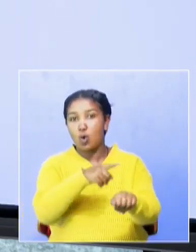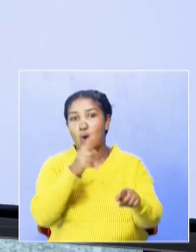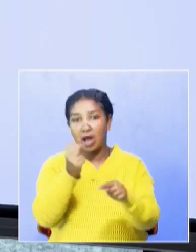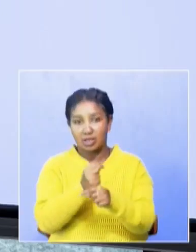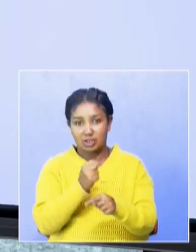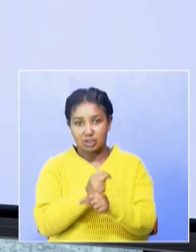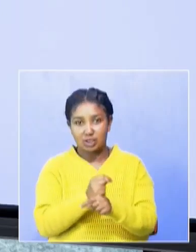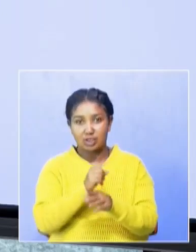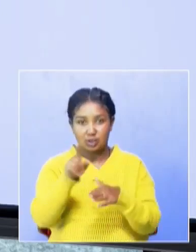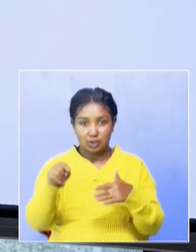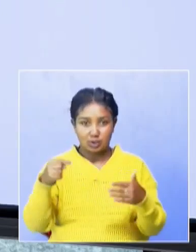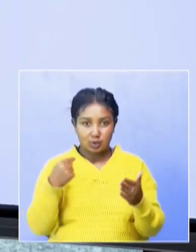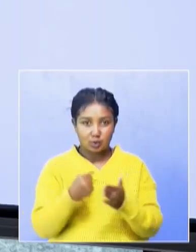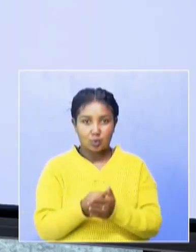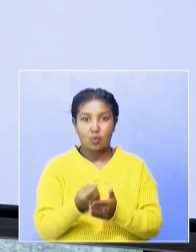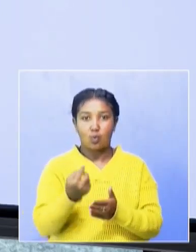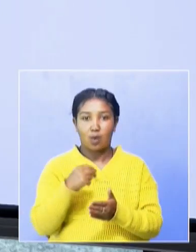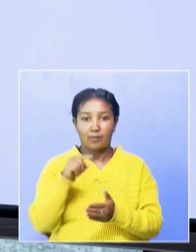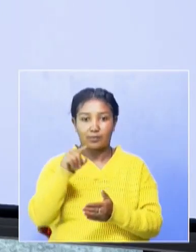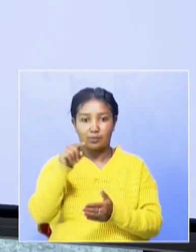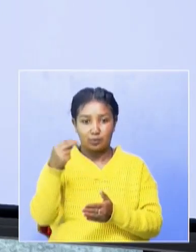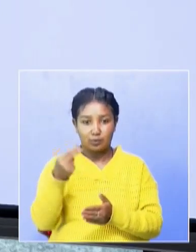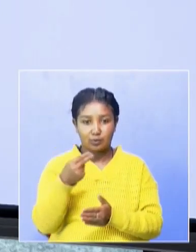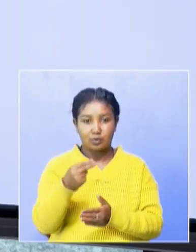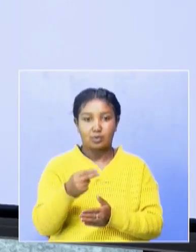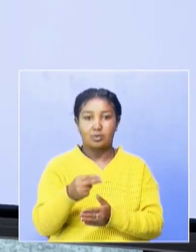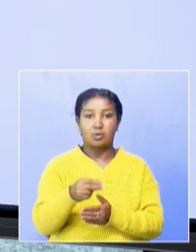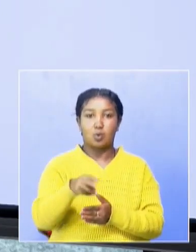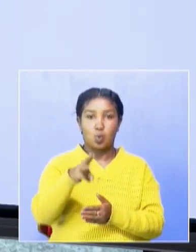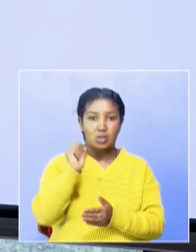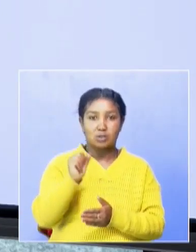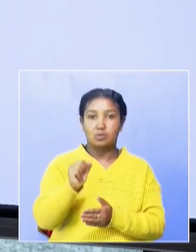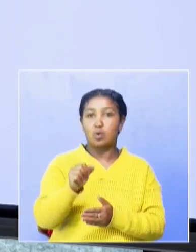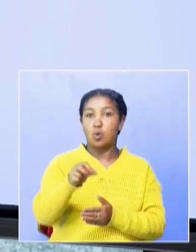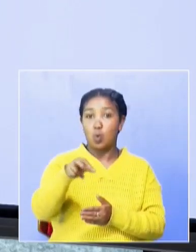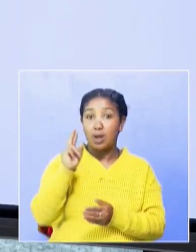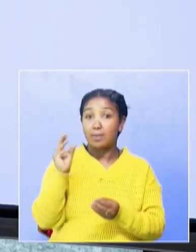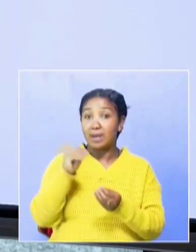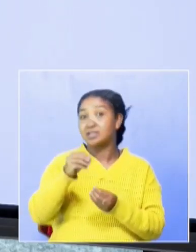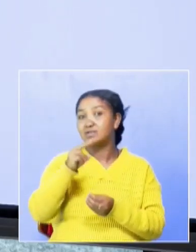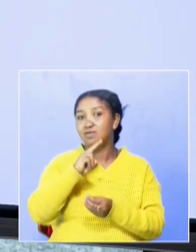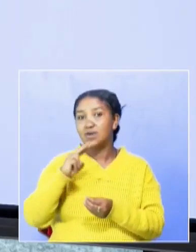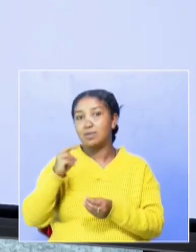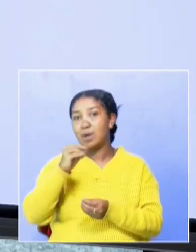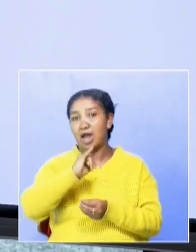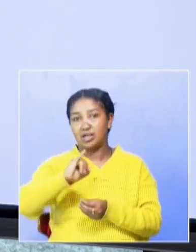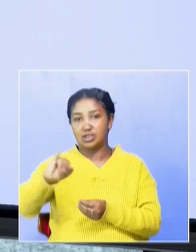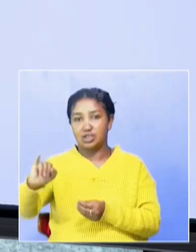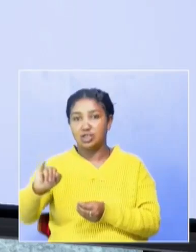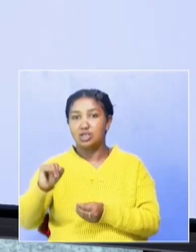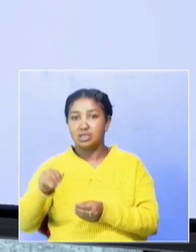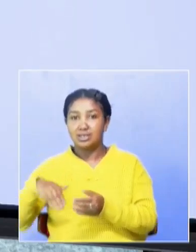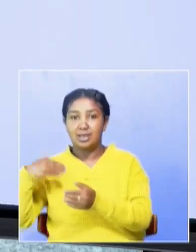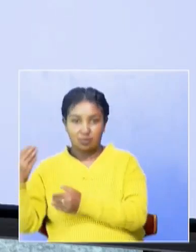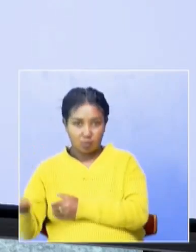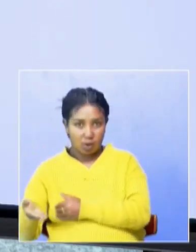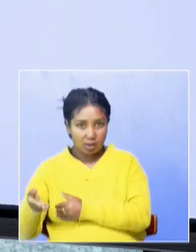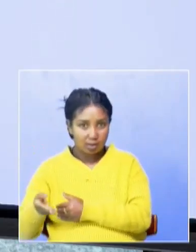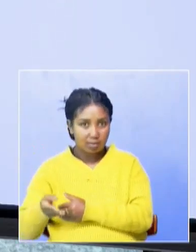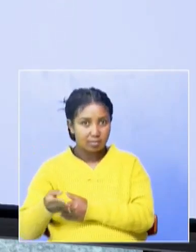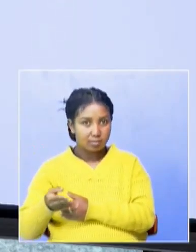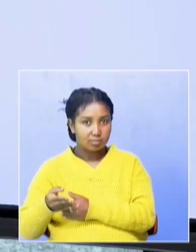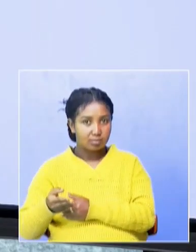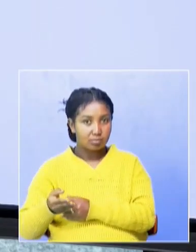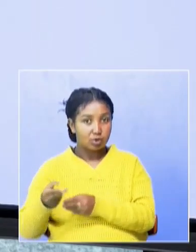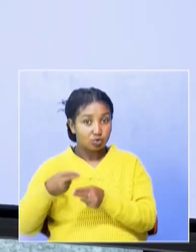action. So we have to use was or were plus verb ing. What about the next one? If it